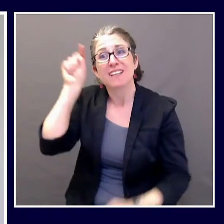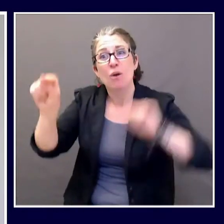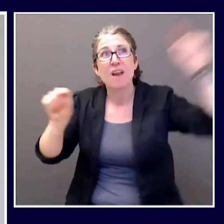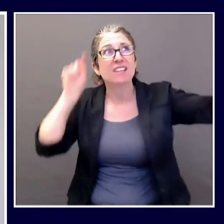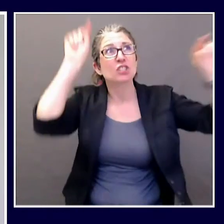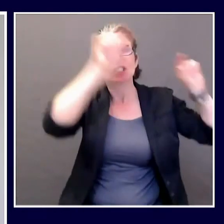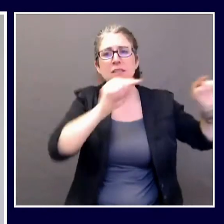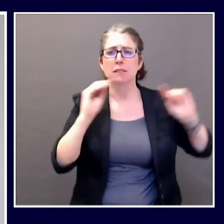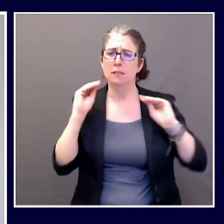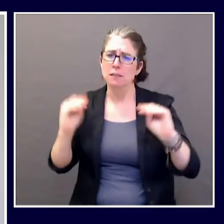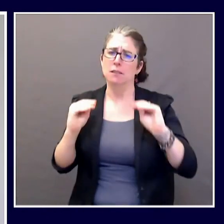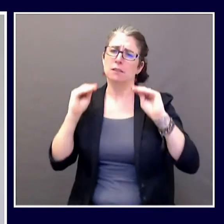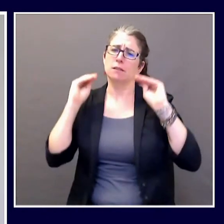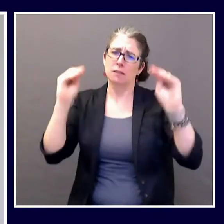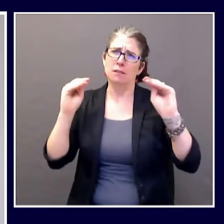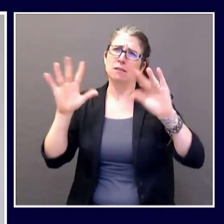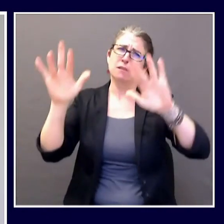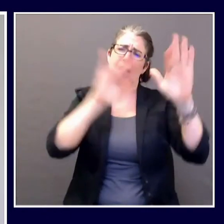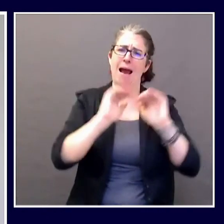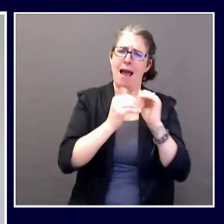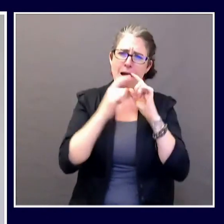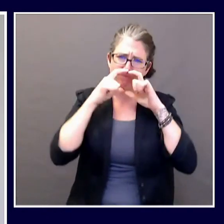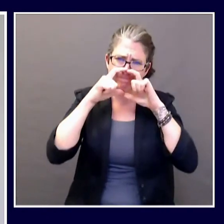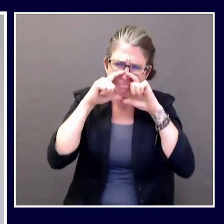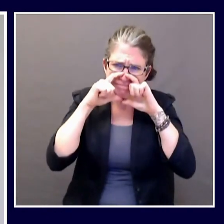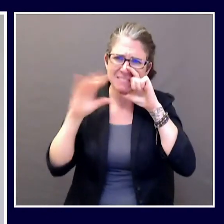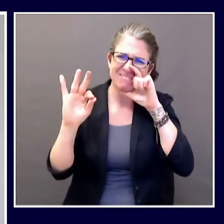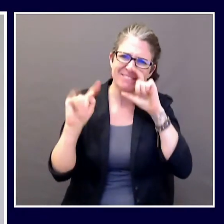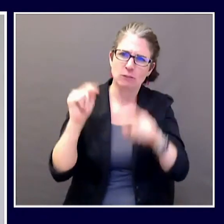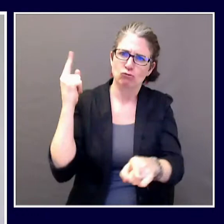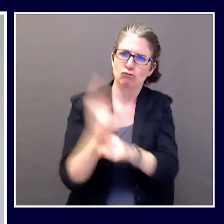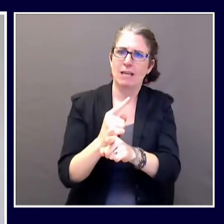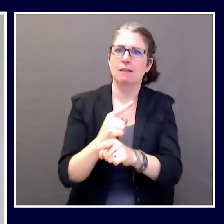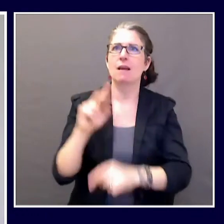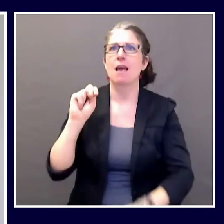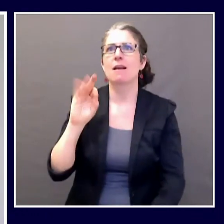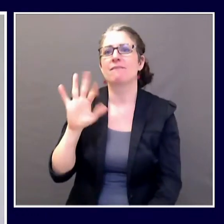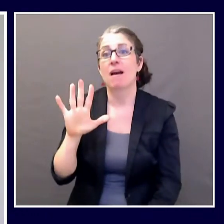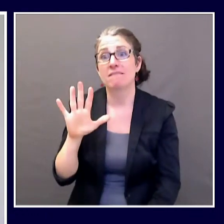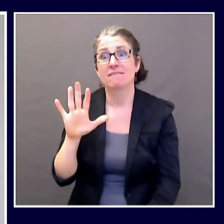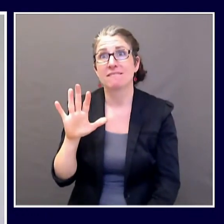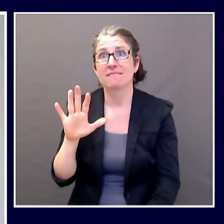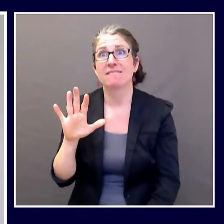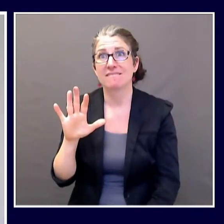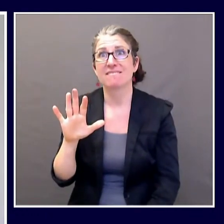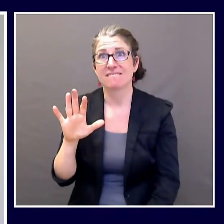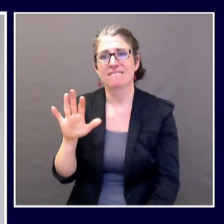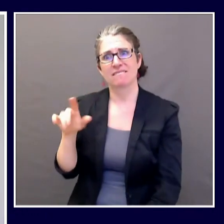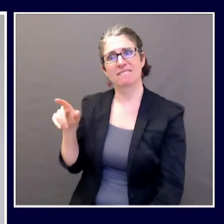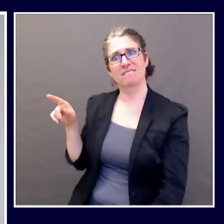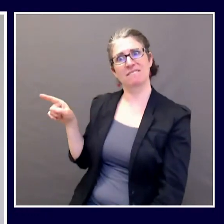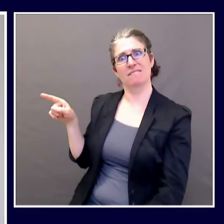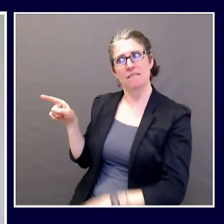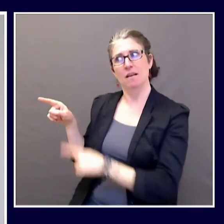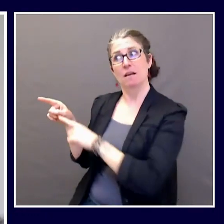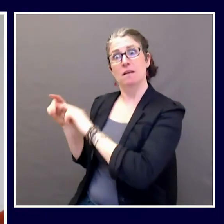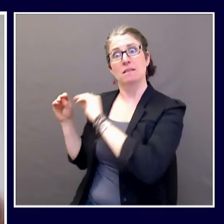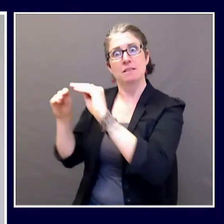use N95 masks to keep themselves safe, as well as others whom they care for.